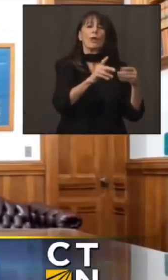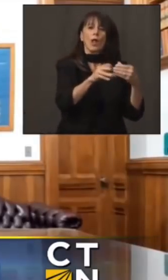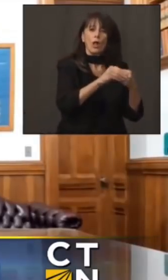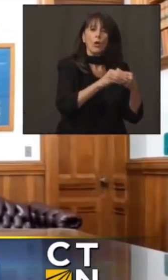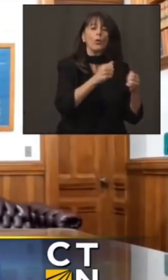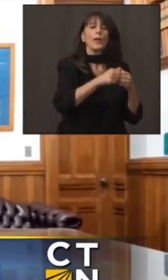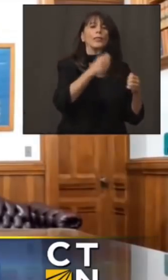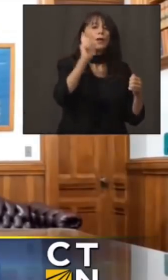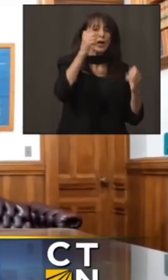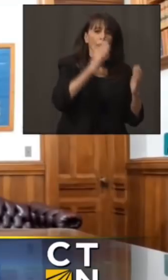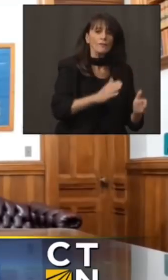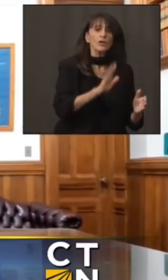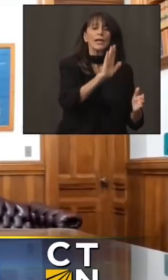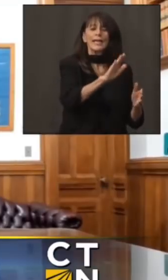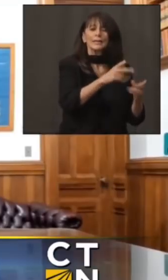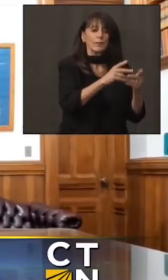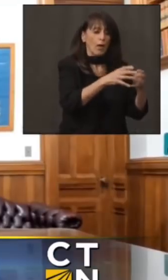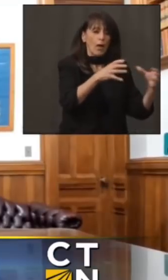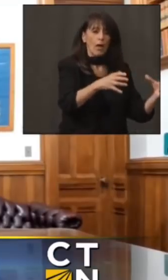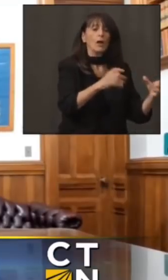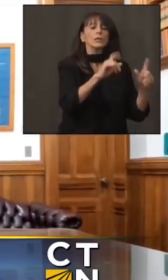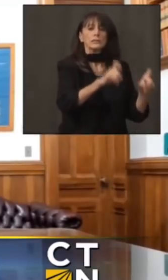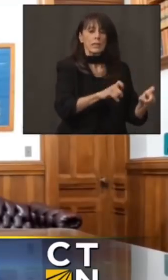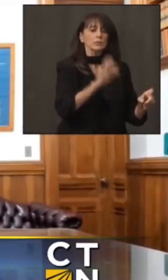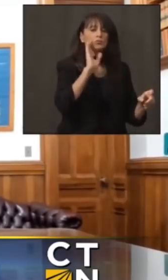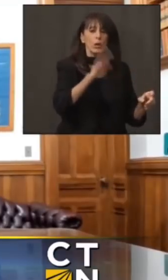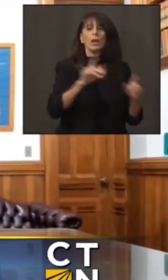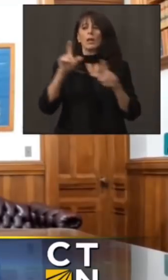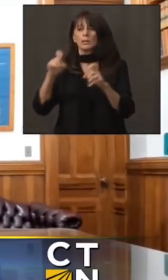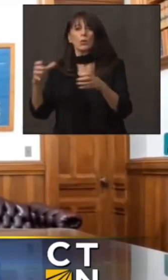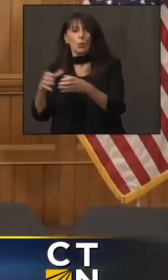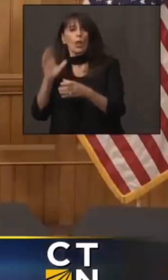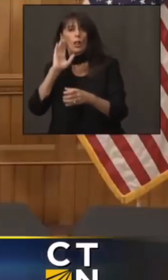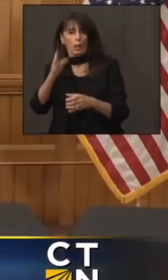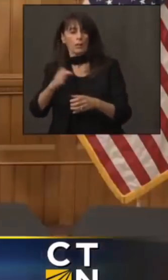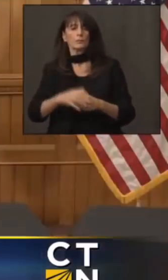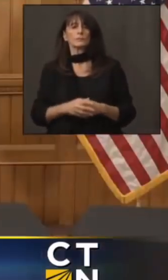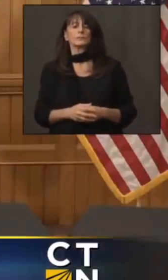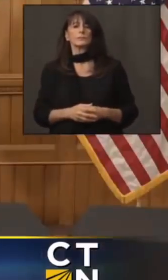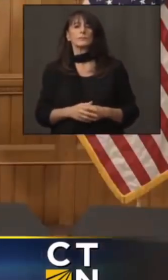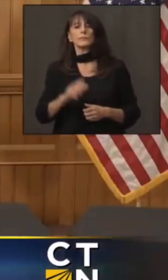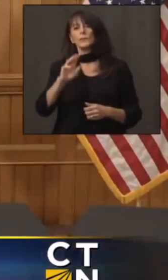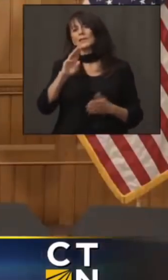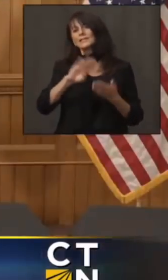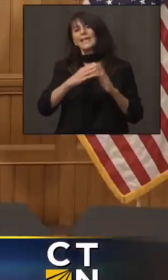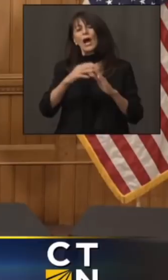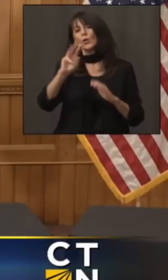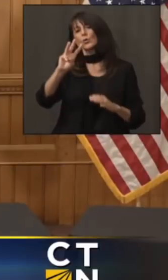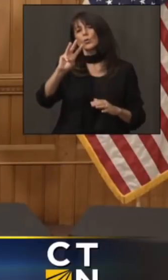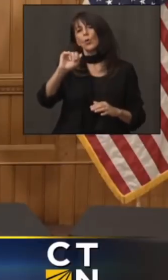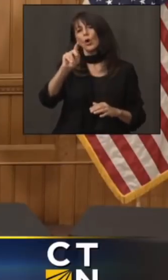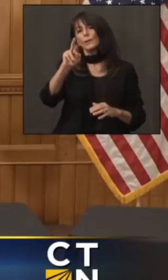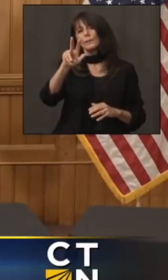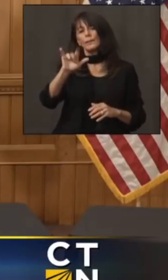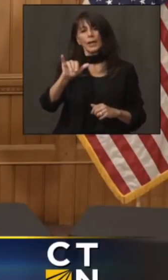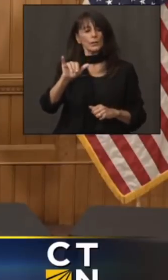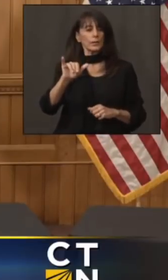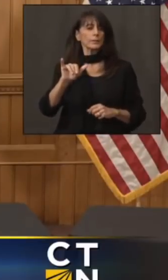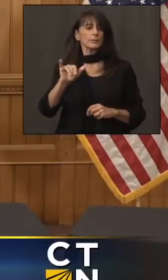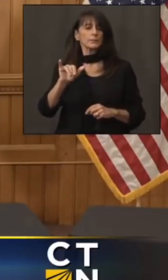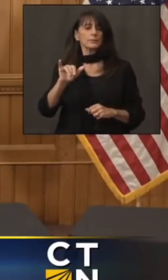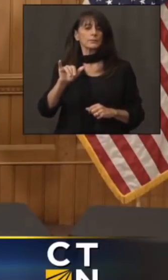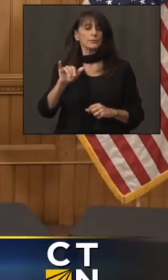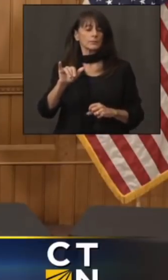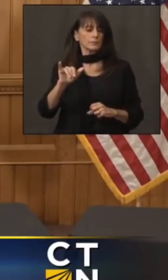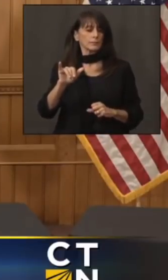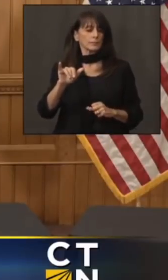be implementing this week. Okay. In Waterbury, there's been an uptick in infections. The